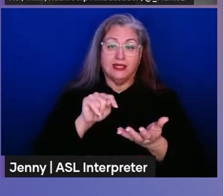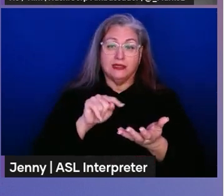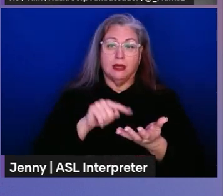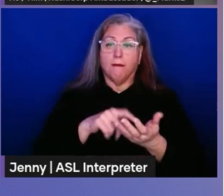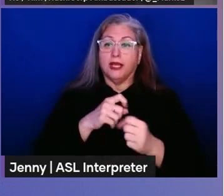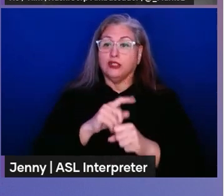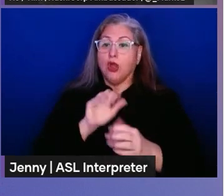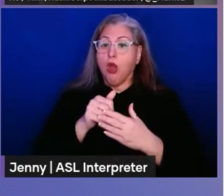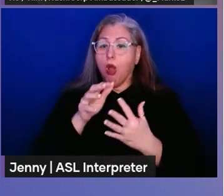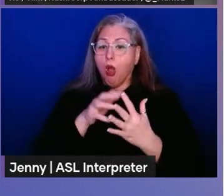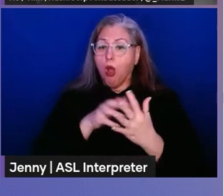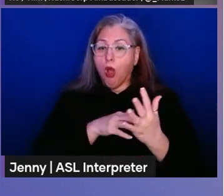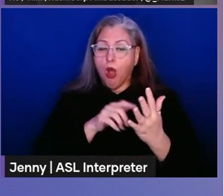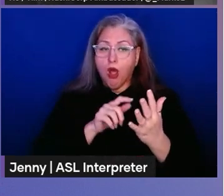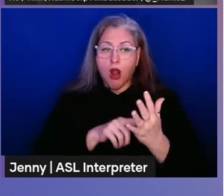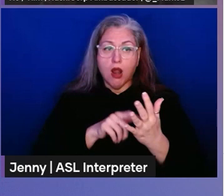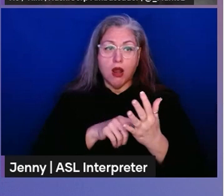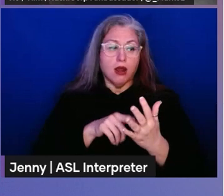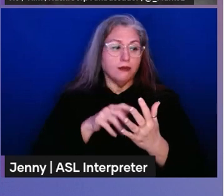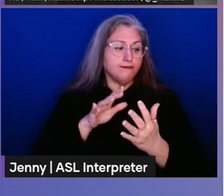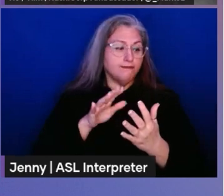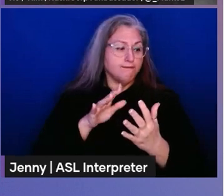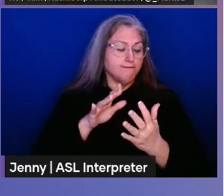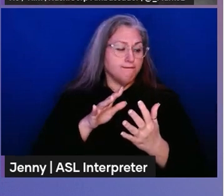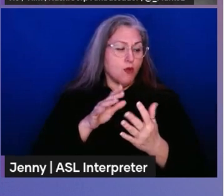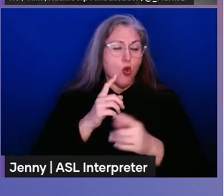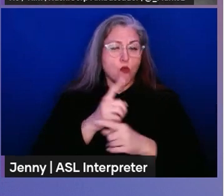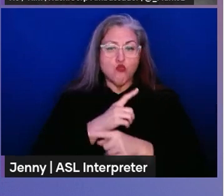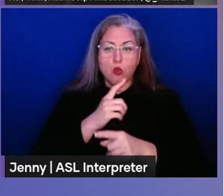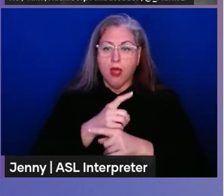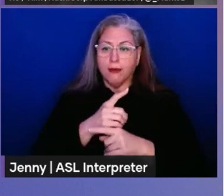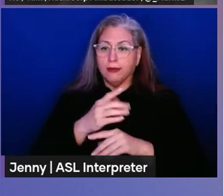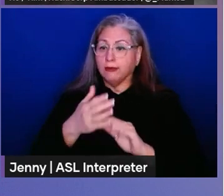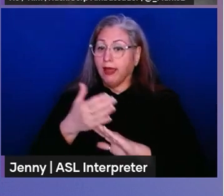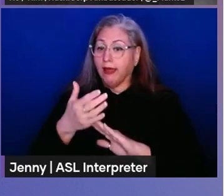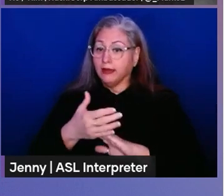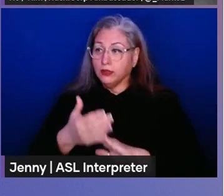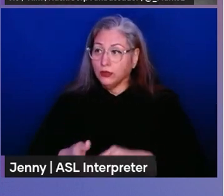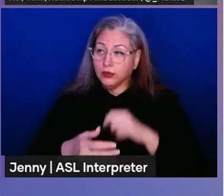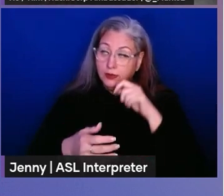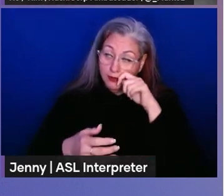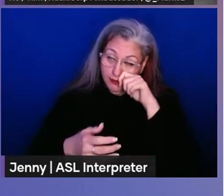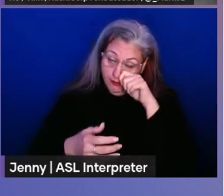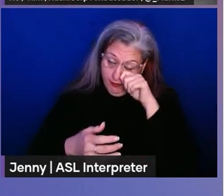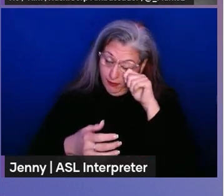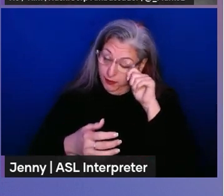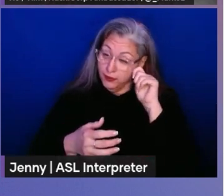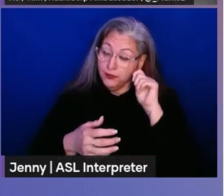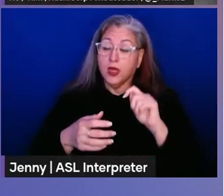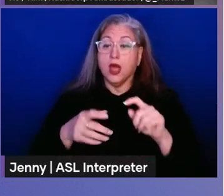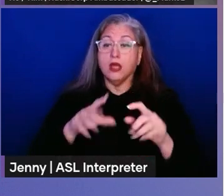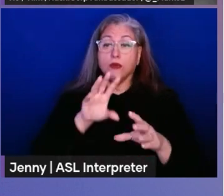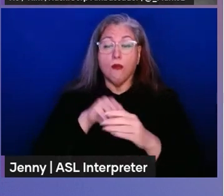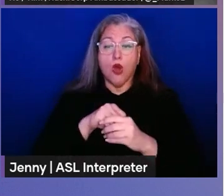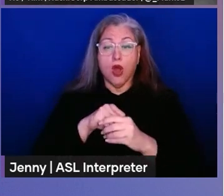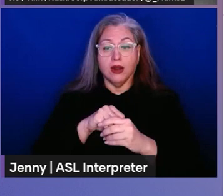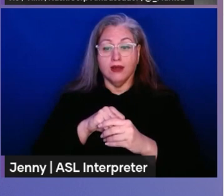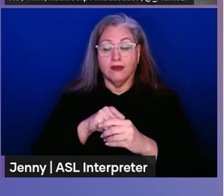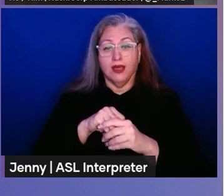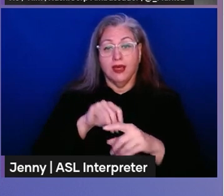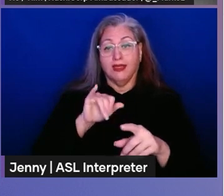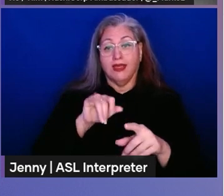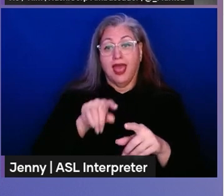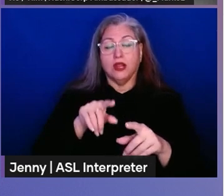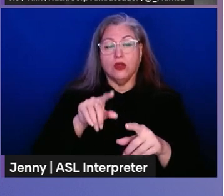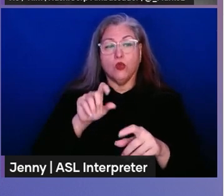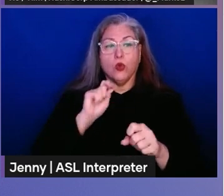bits are properly executed. And as part of that, at the end of that command, you would actually